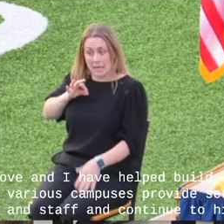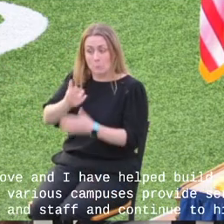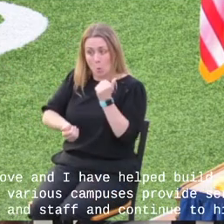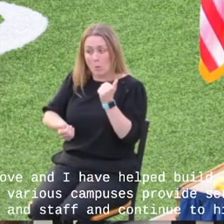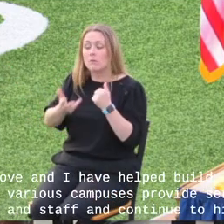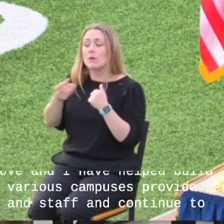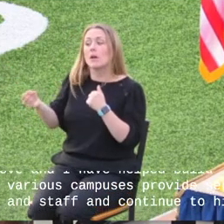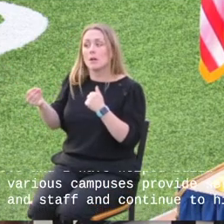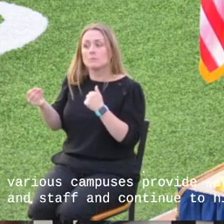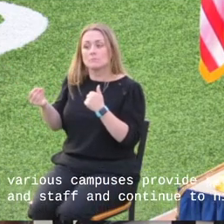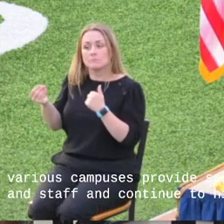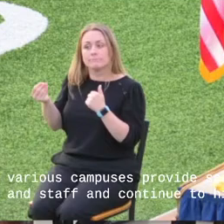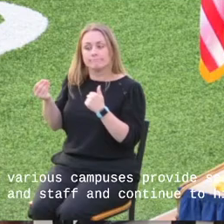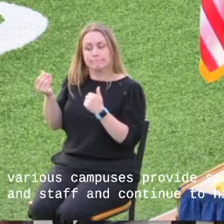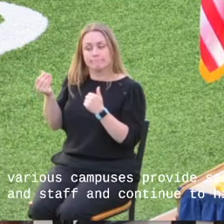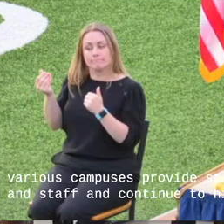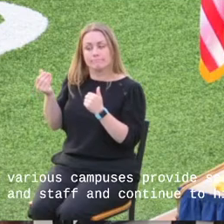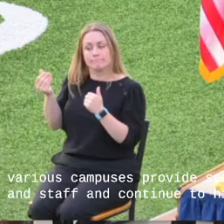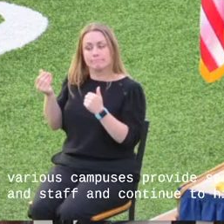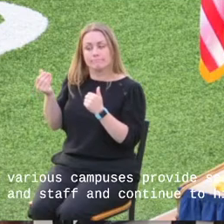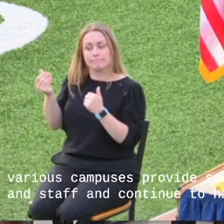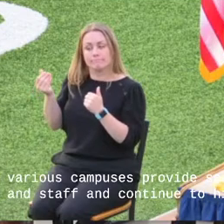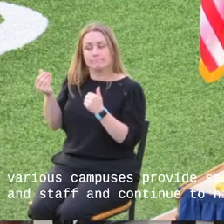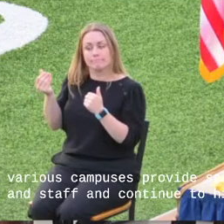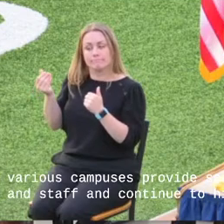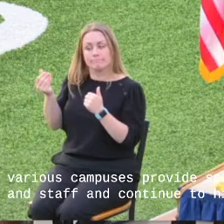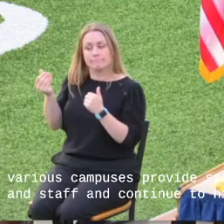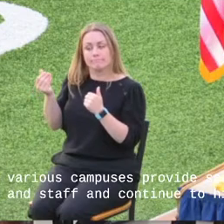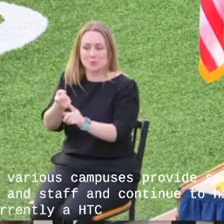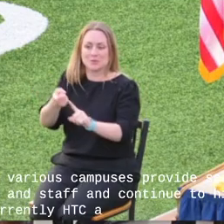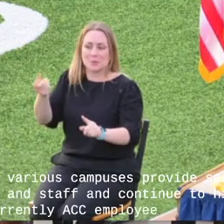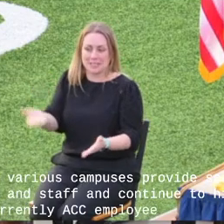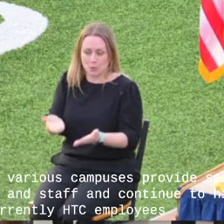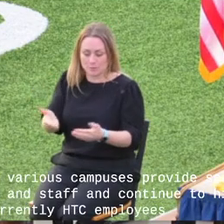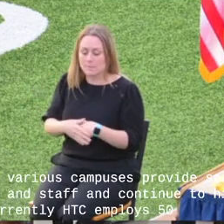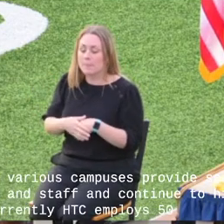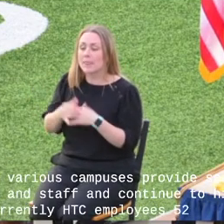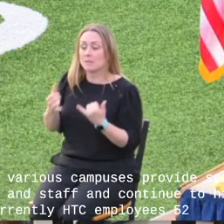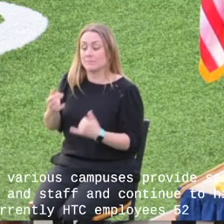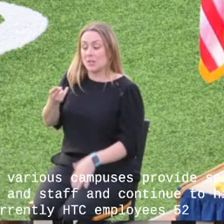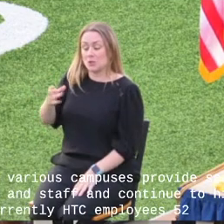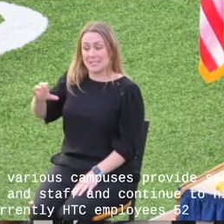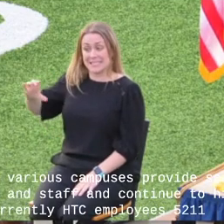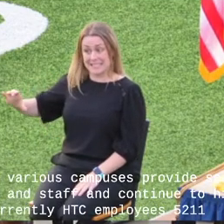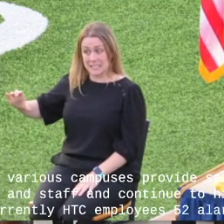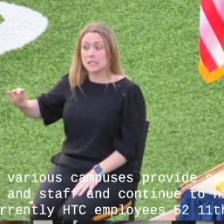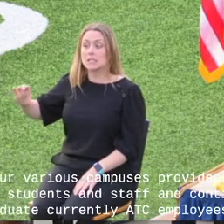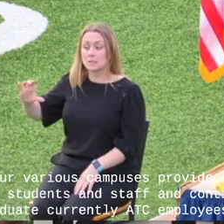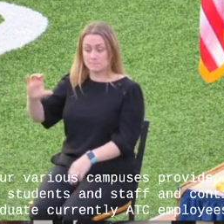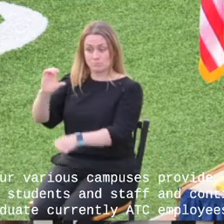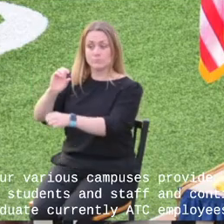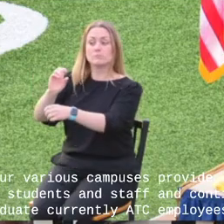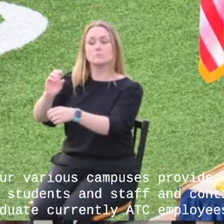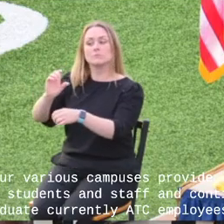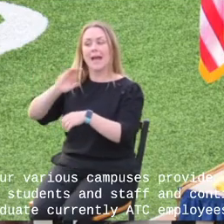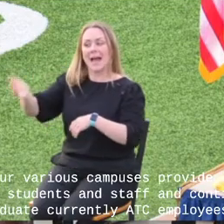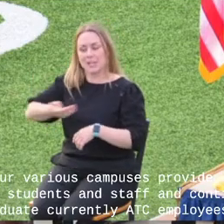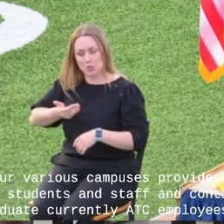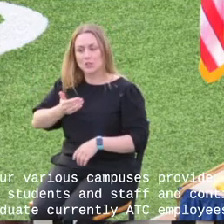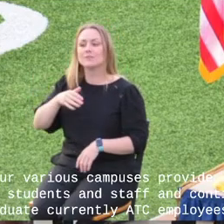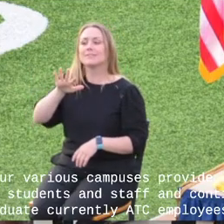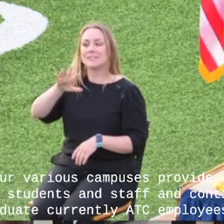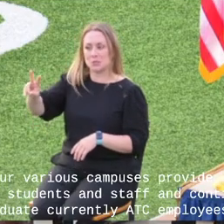hire our graduates. Currently, HCC employs 52 alums. Highland